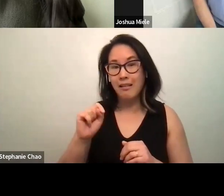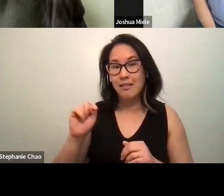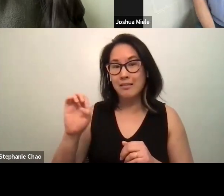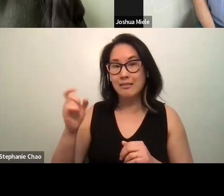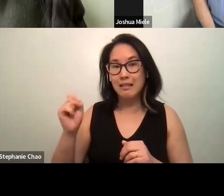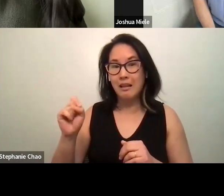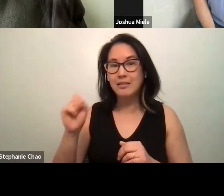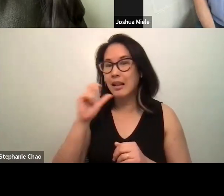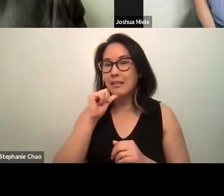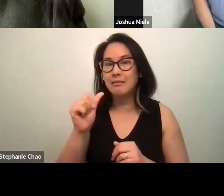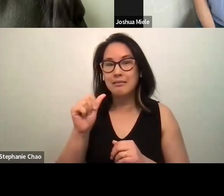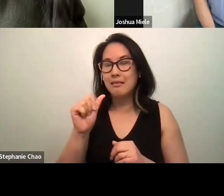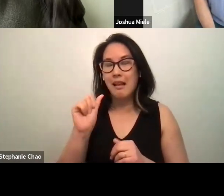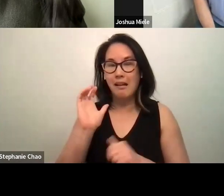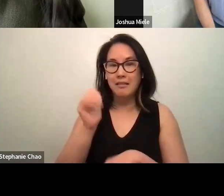for